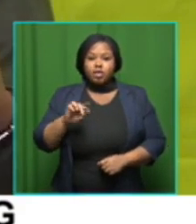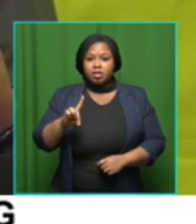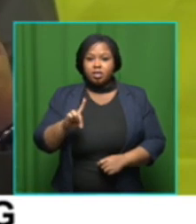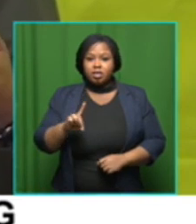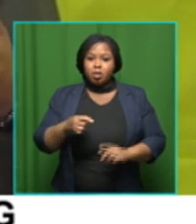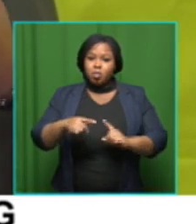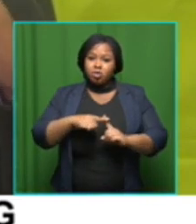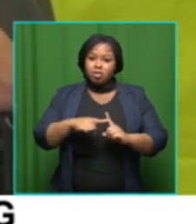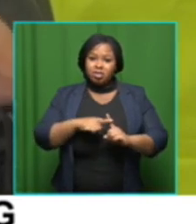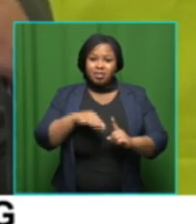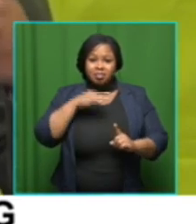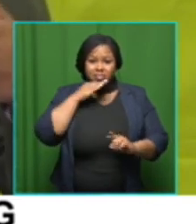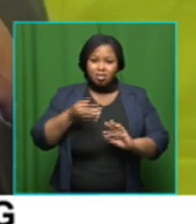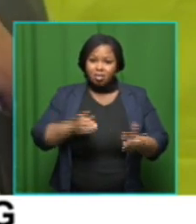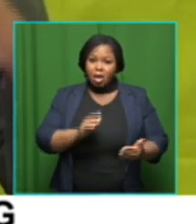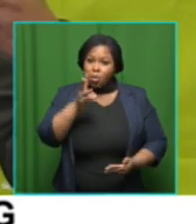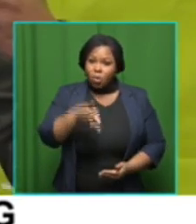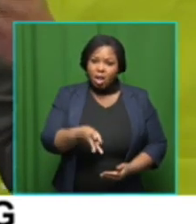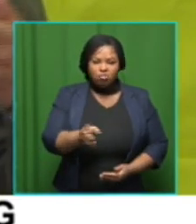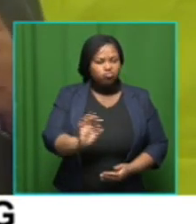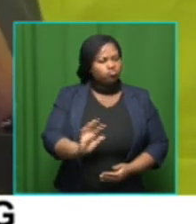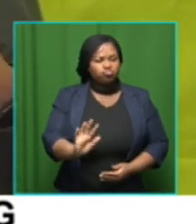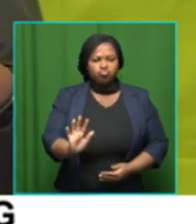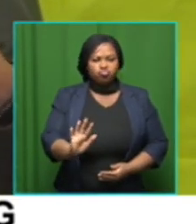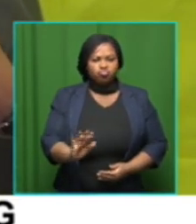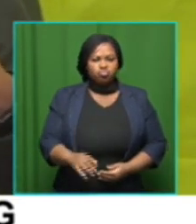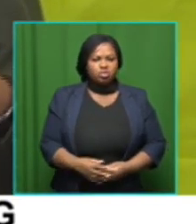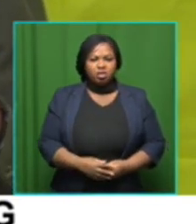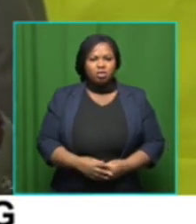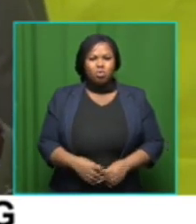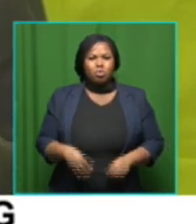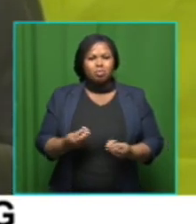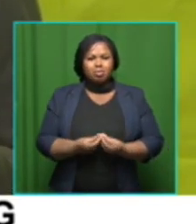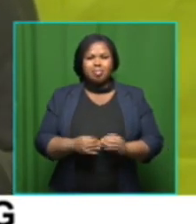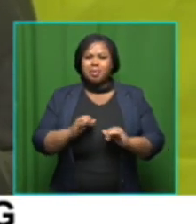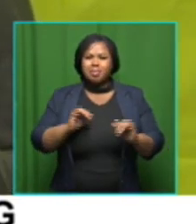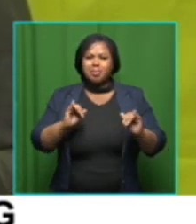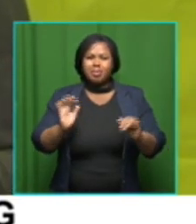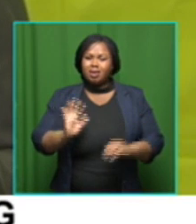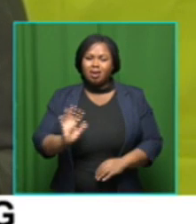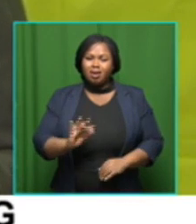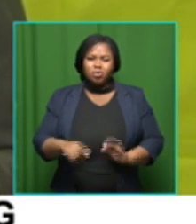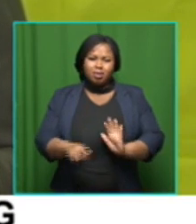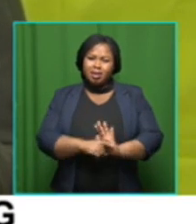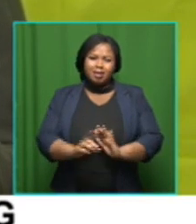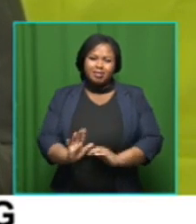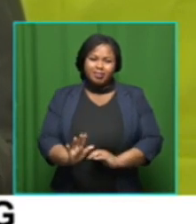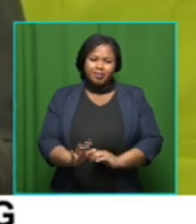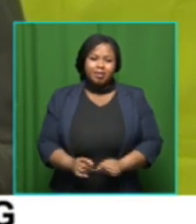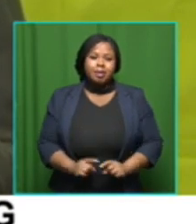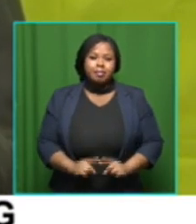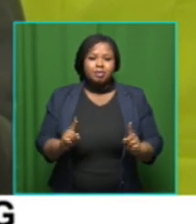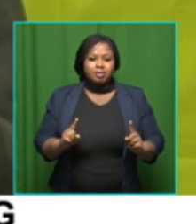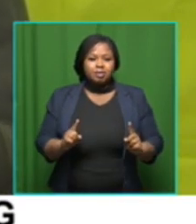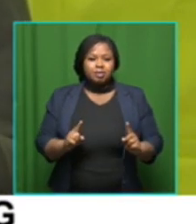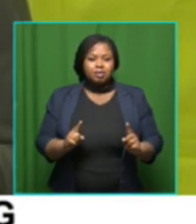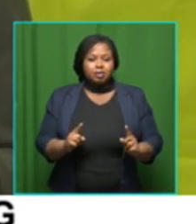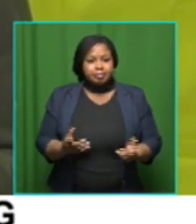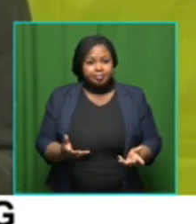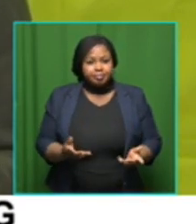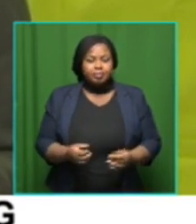to death and doesn't equals to anything else that is actually with a negative image. But it's something